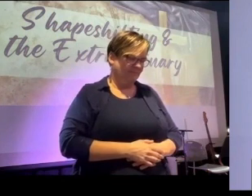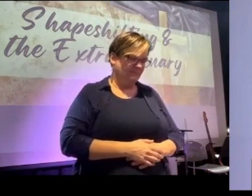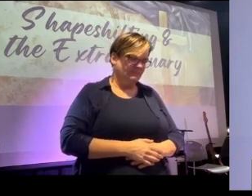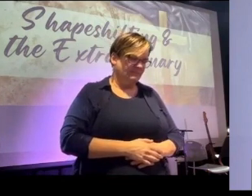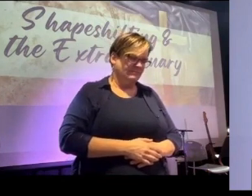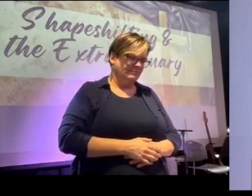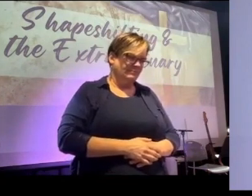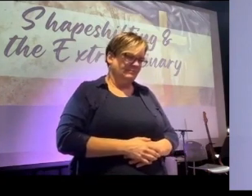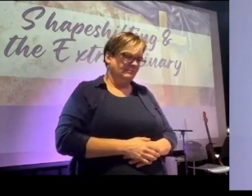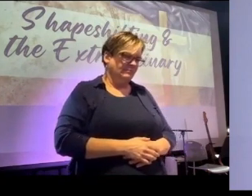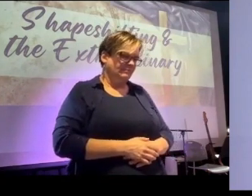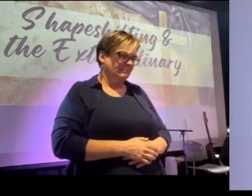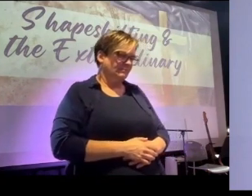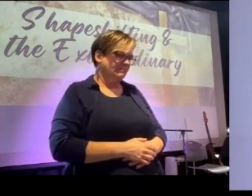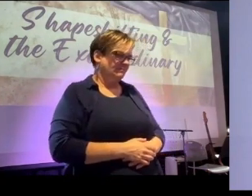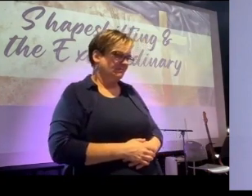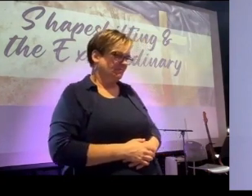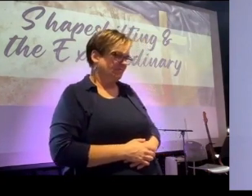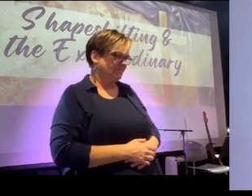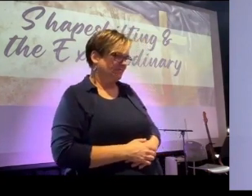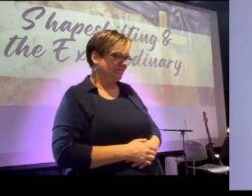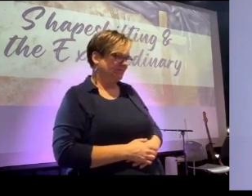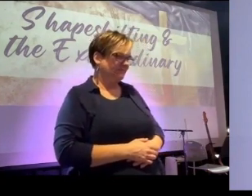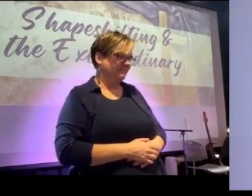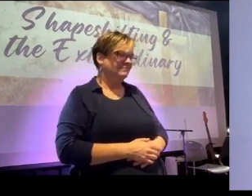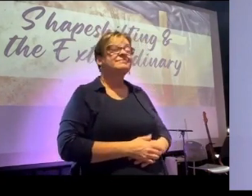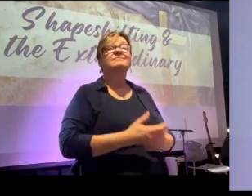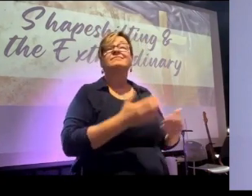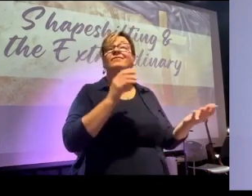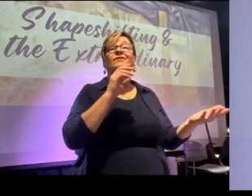Perhaps you sit on your haunches,